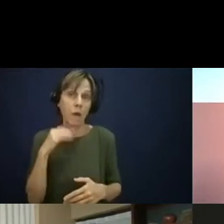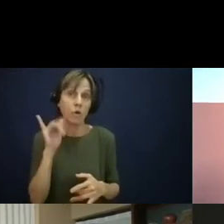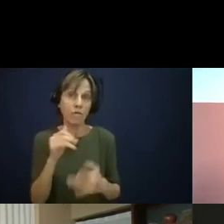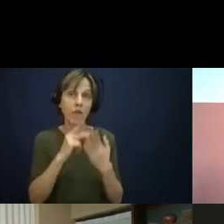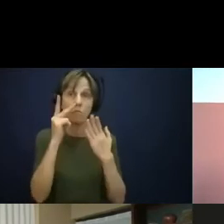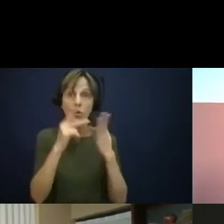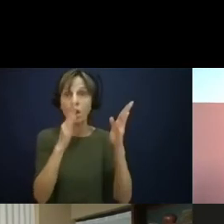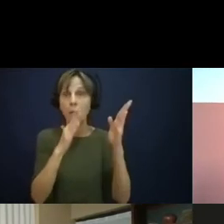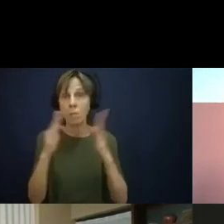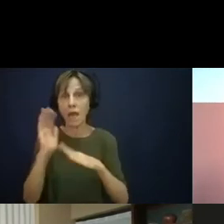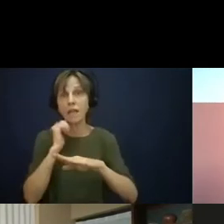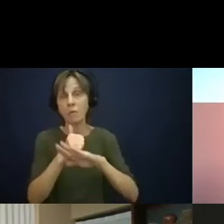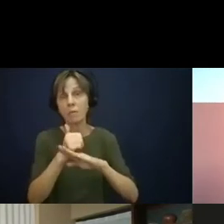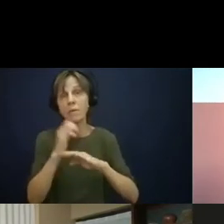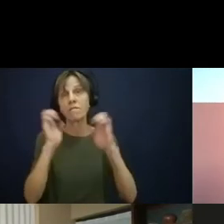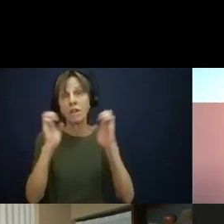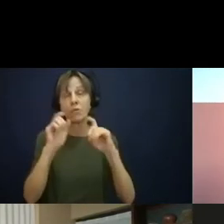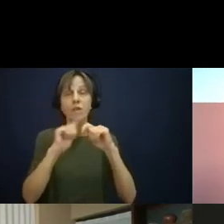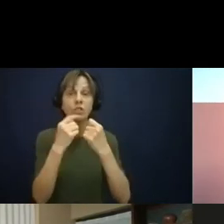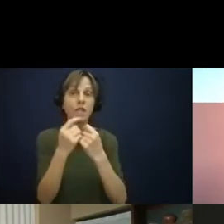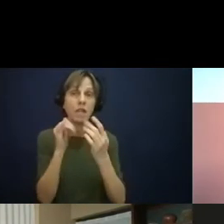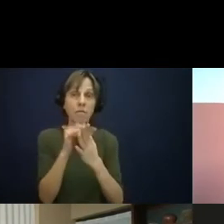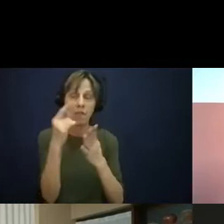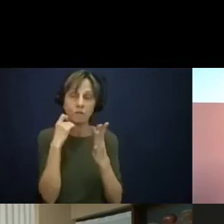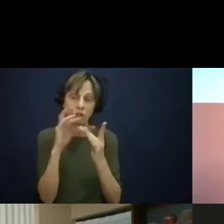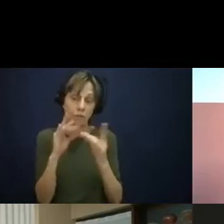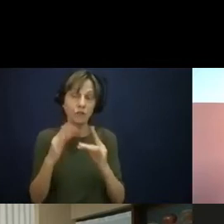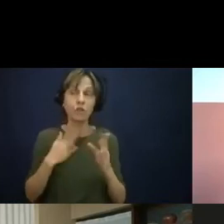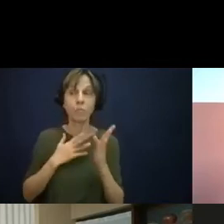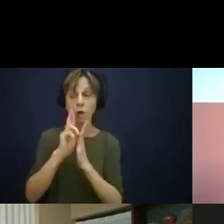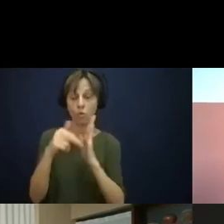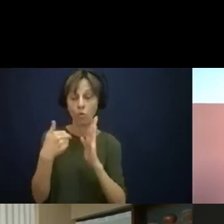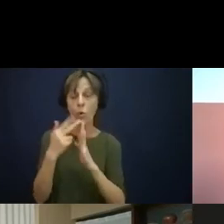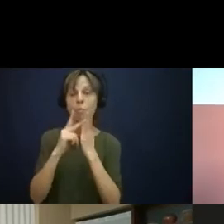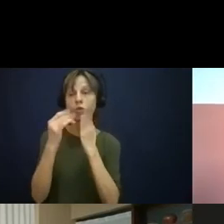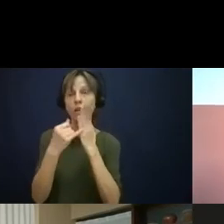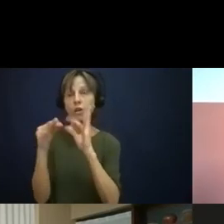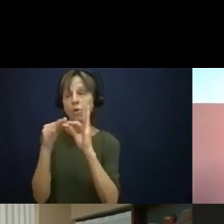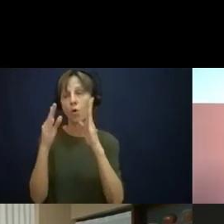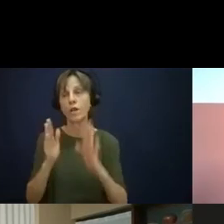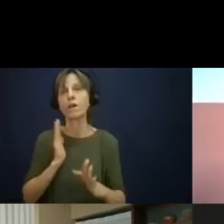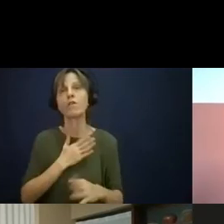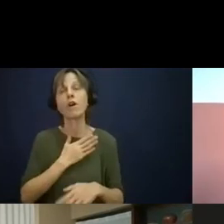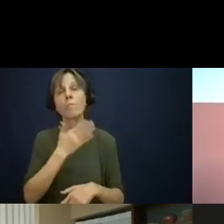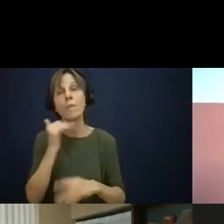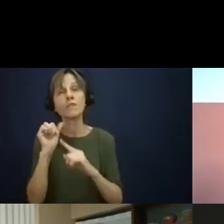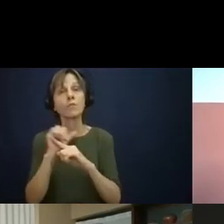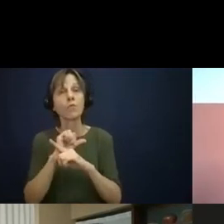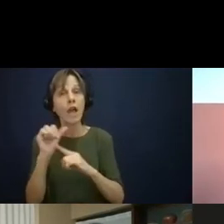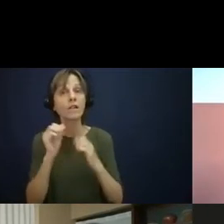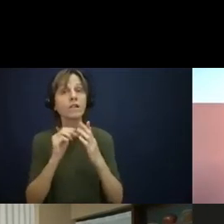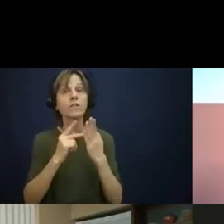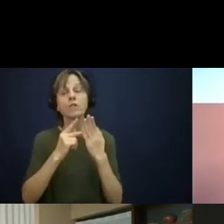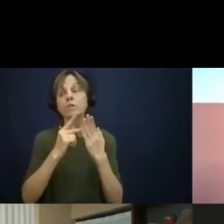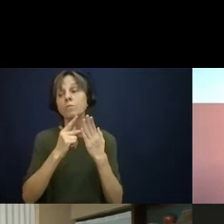mentioned. And my role in the program is project coordinator. And a best practice in program implementation is to have